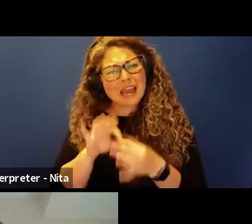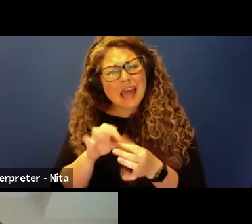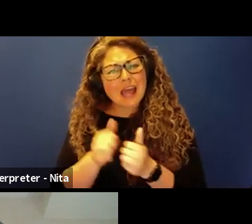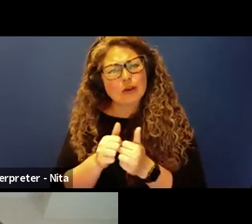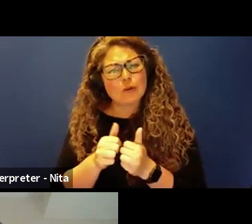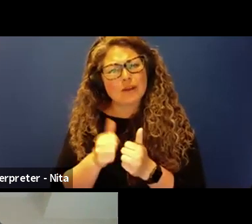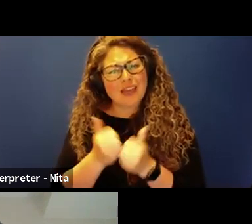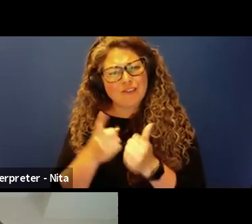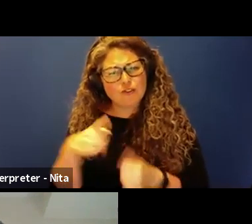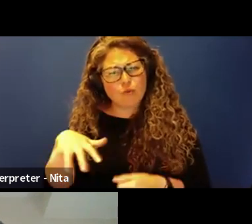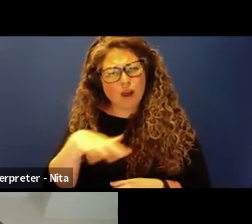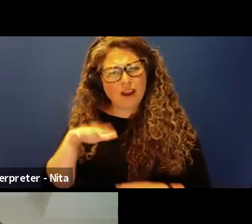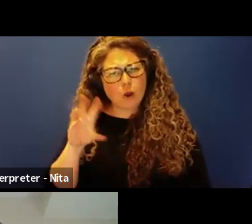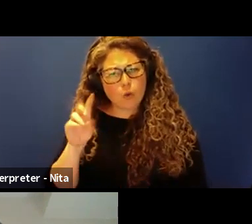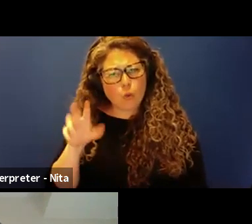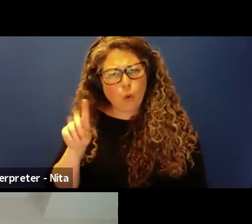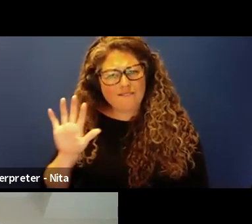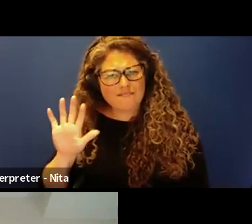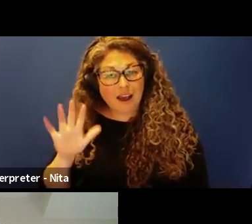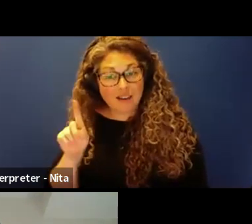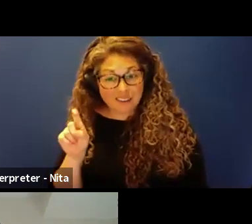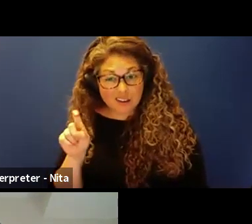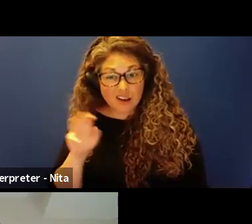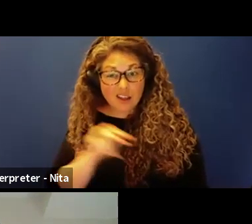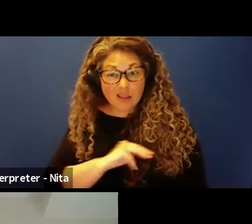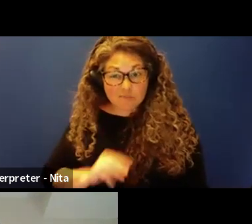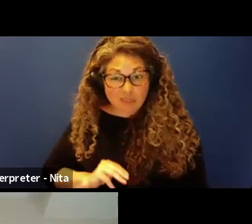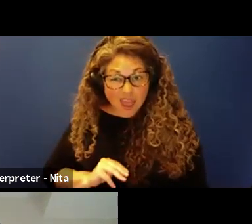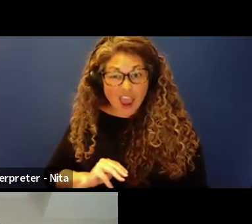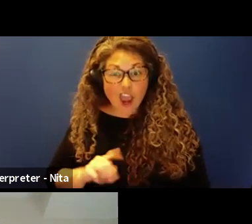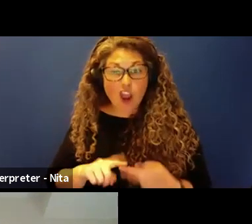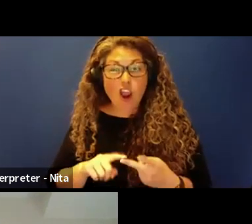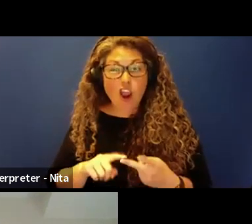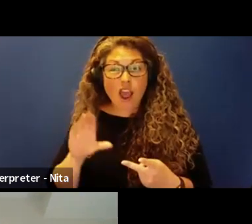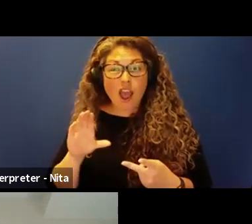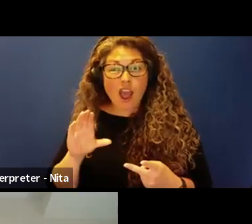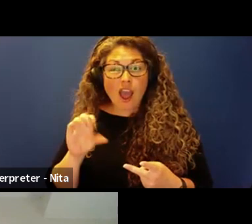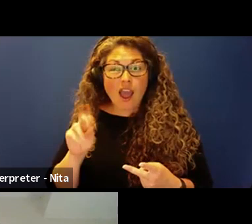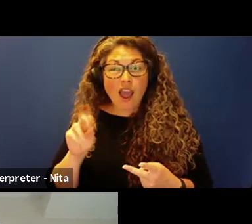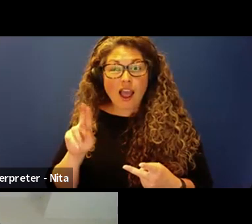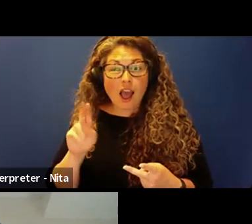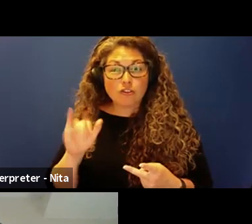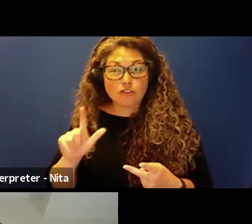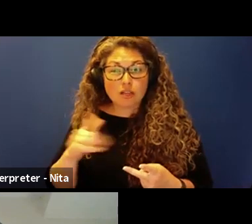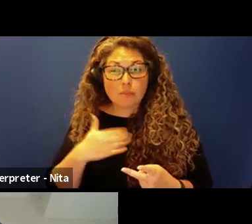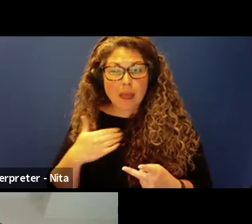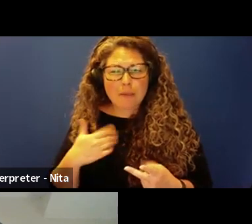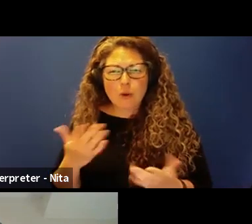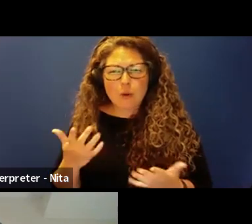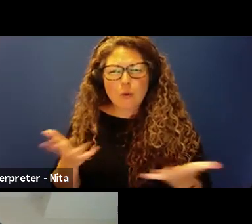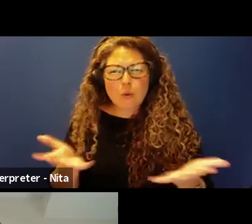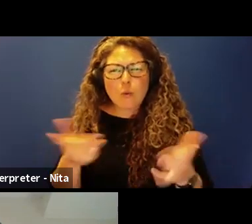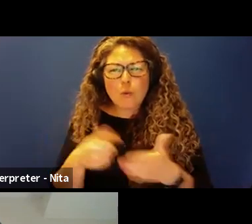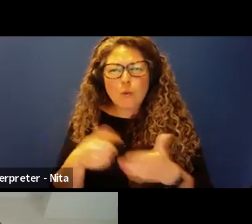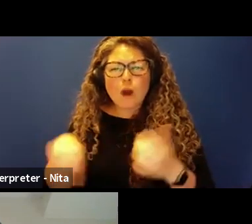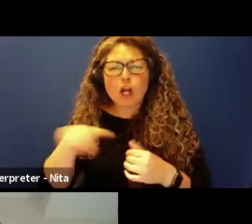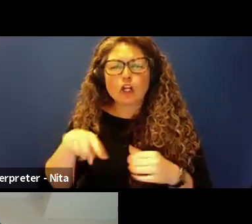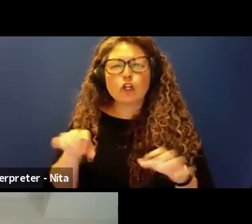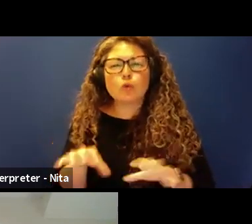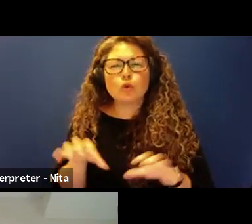Ward 5? Is it the mayor? Is it the council member? What are you guys doing to connect